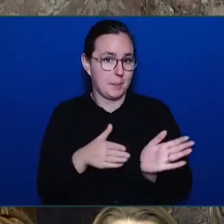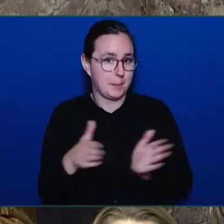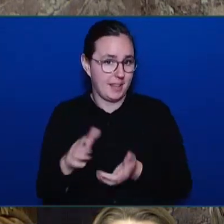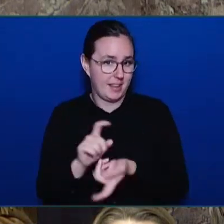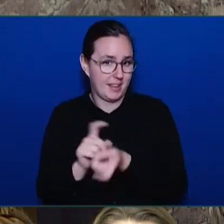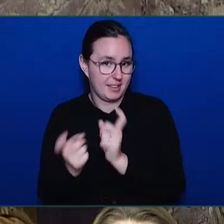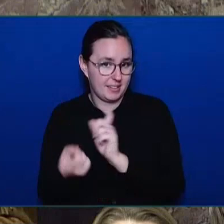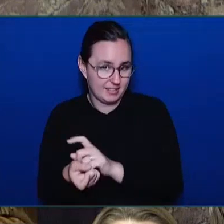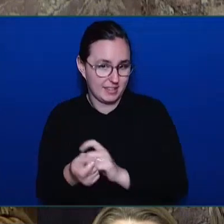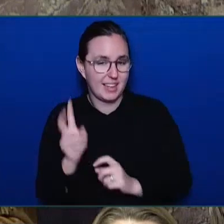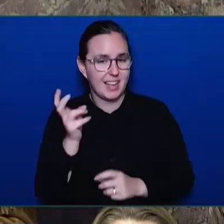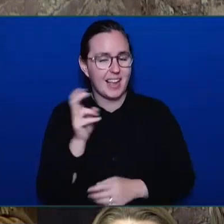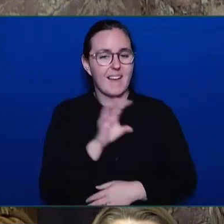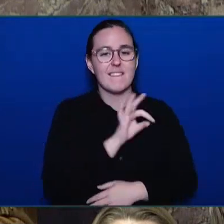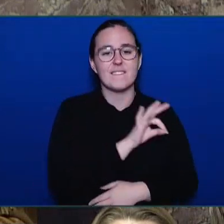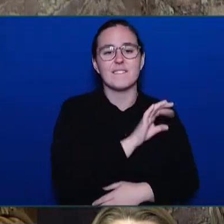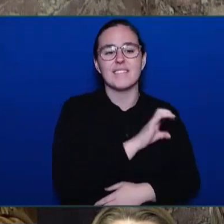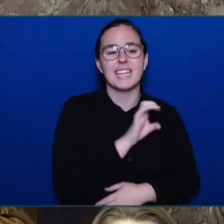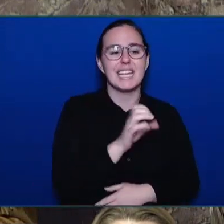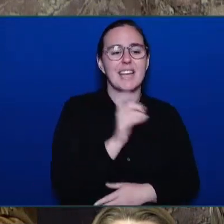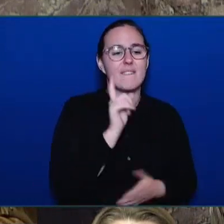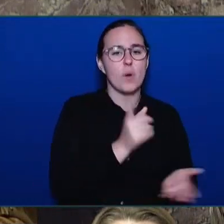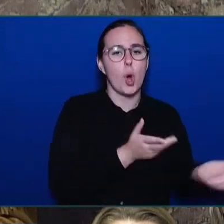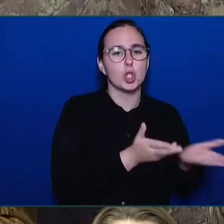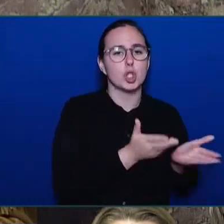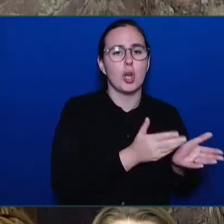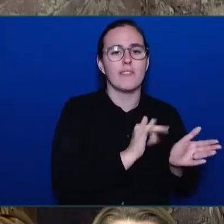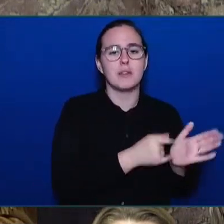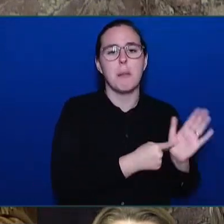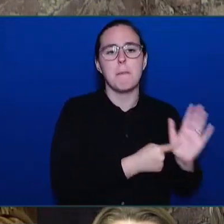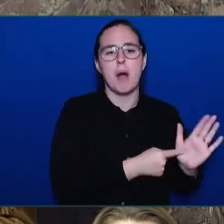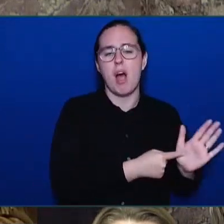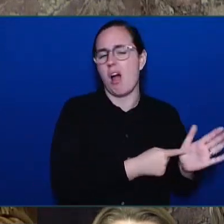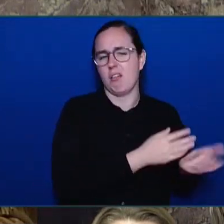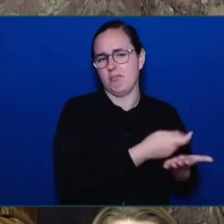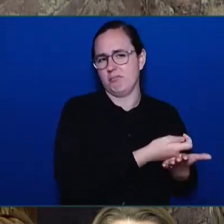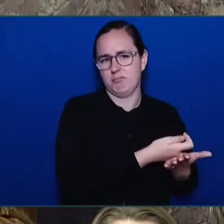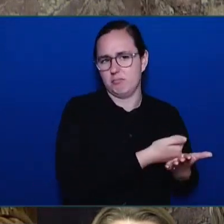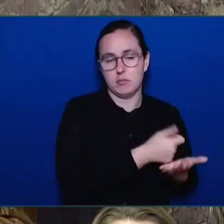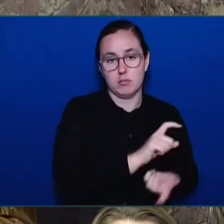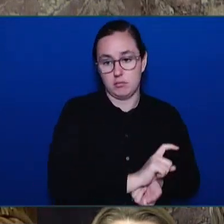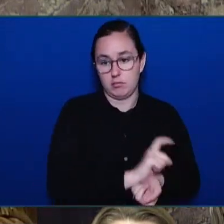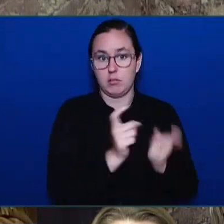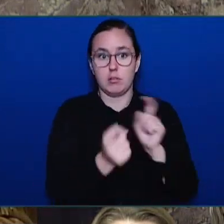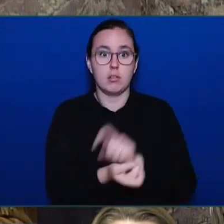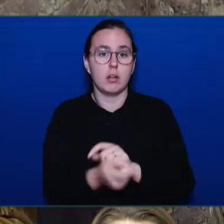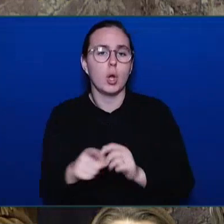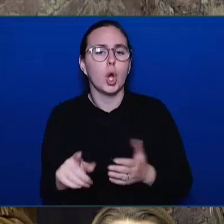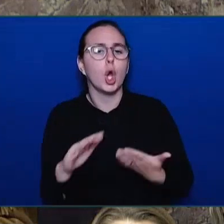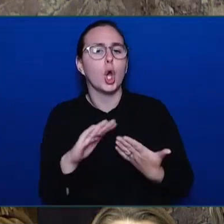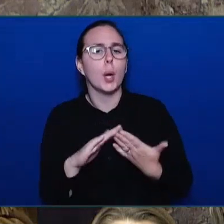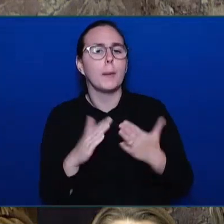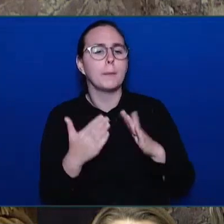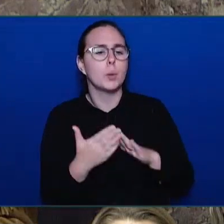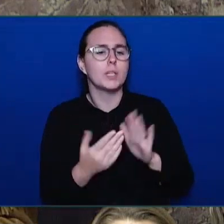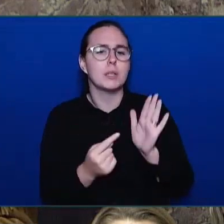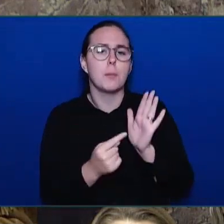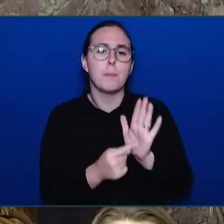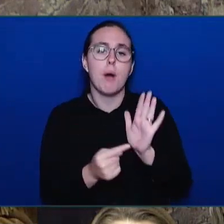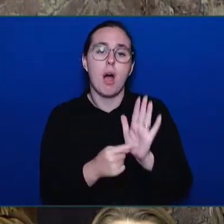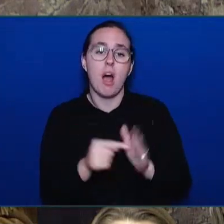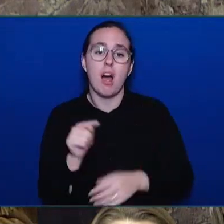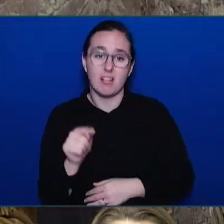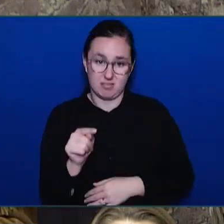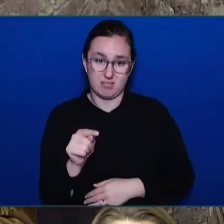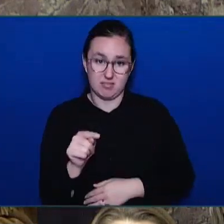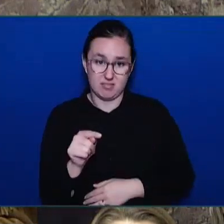work done by people in communities. That is what we're doing, and I'm happy to report that more than 1,800 doctors, family